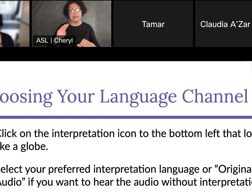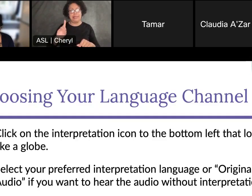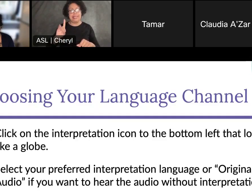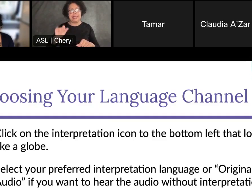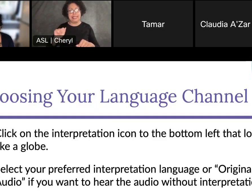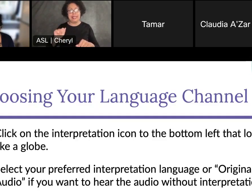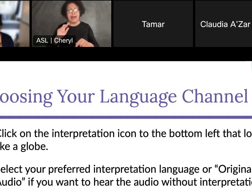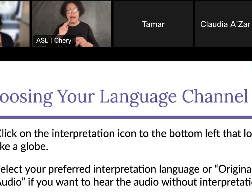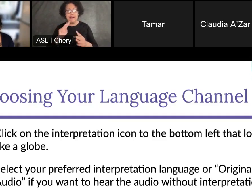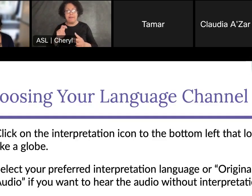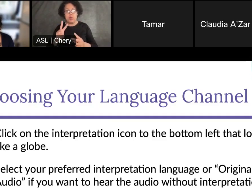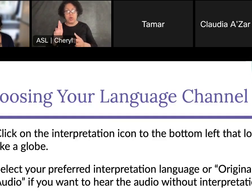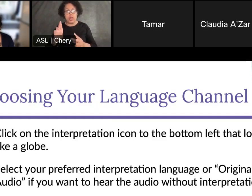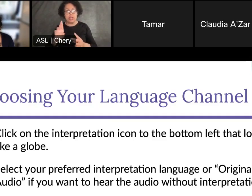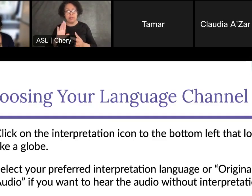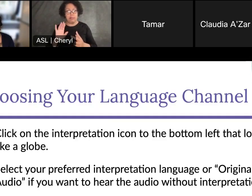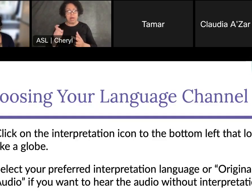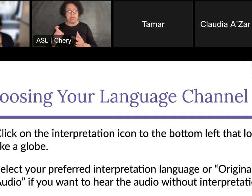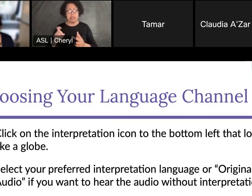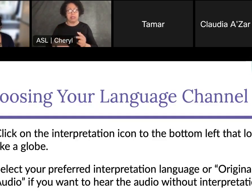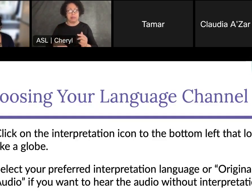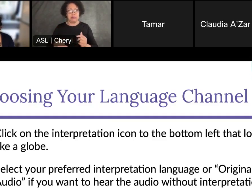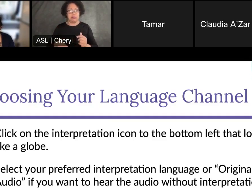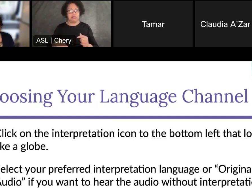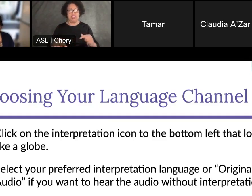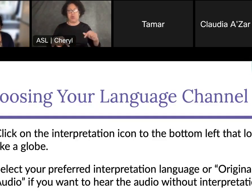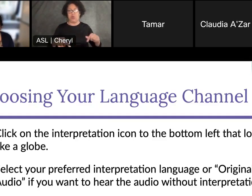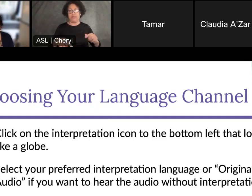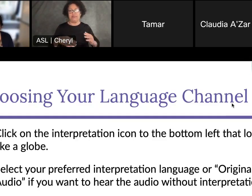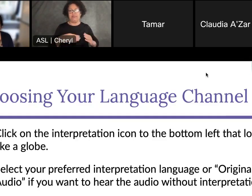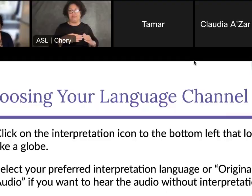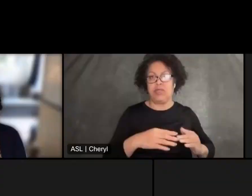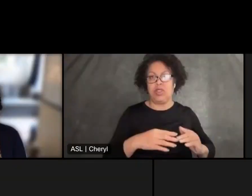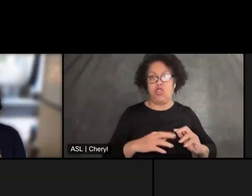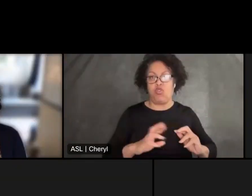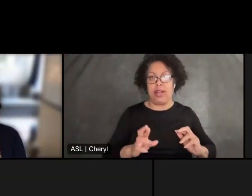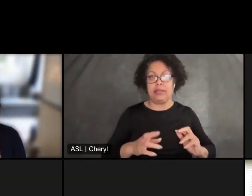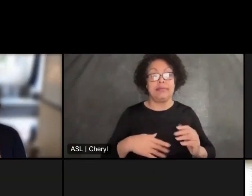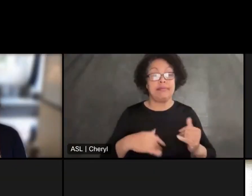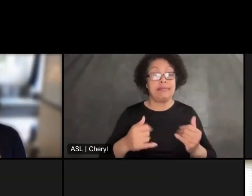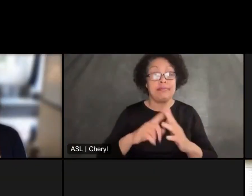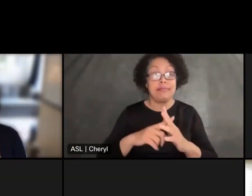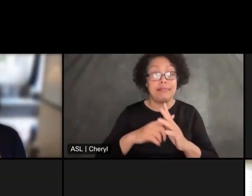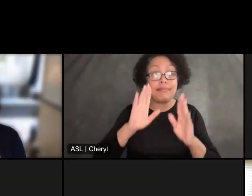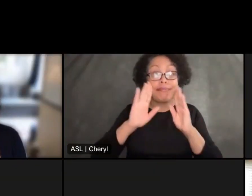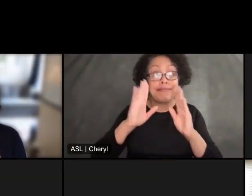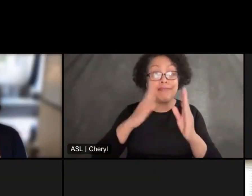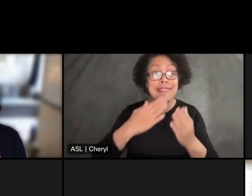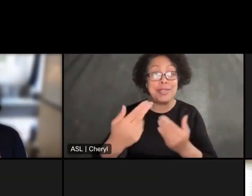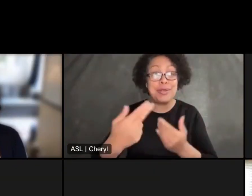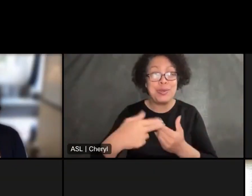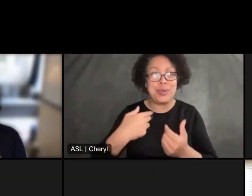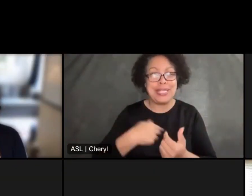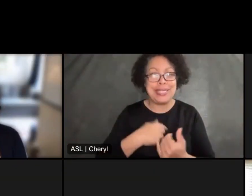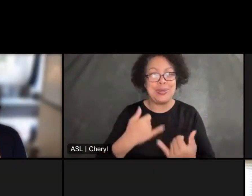your screen. Now we will begin. Hello, and thank you for joining us today for